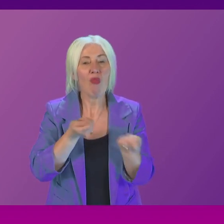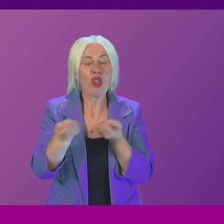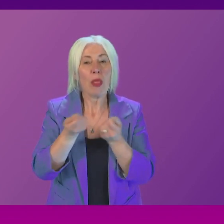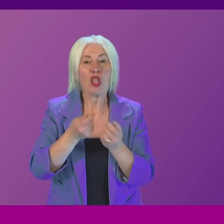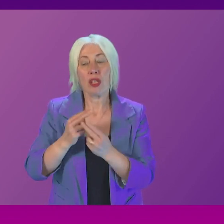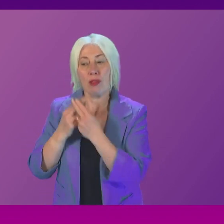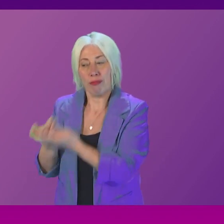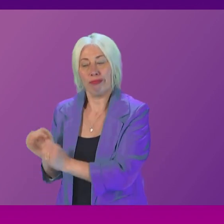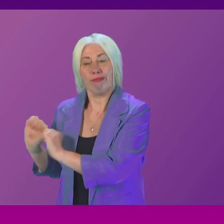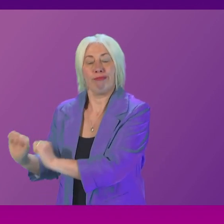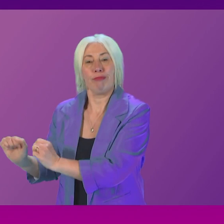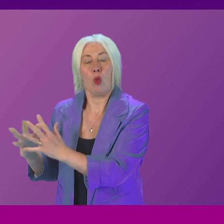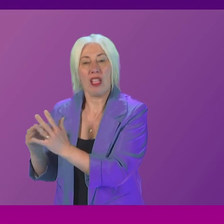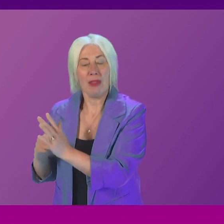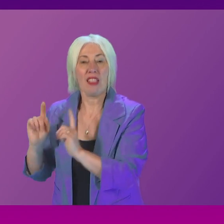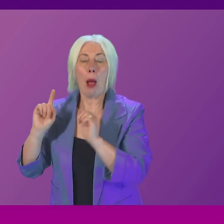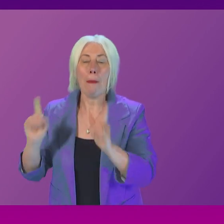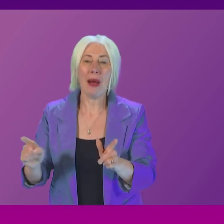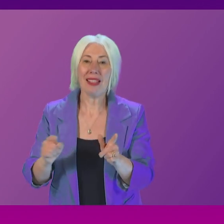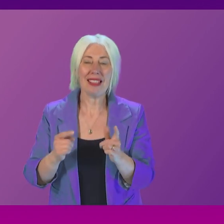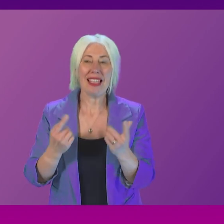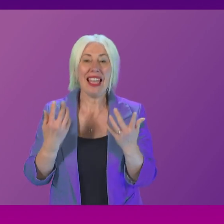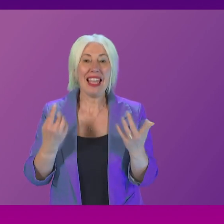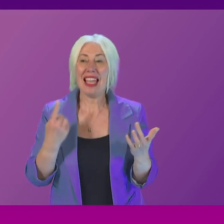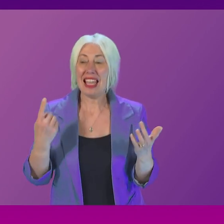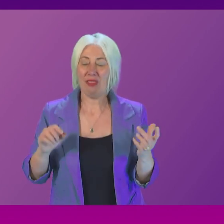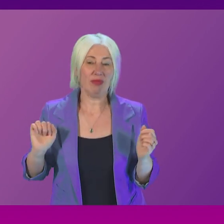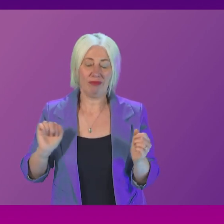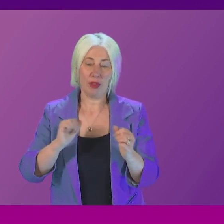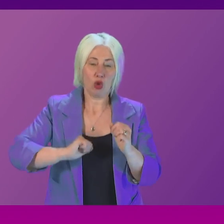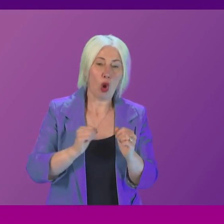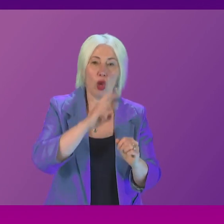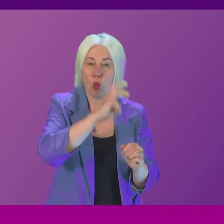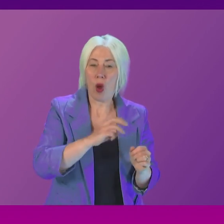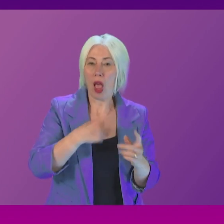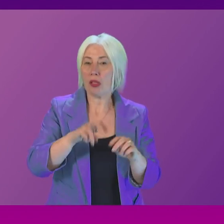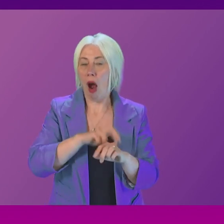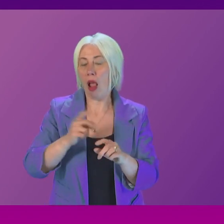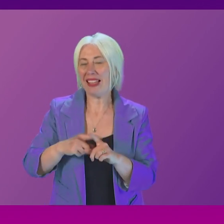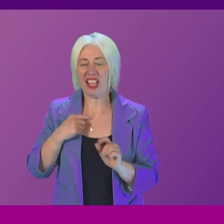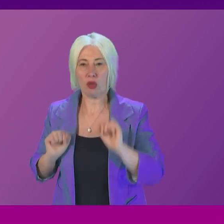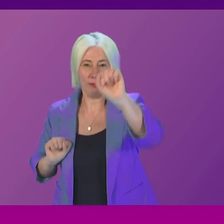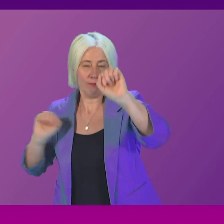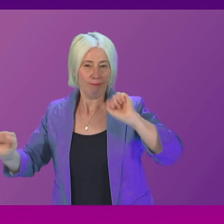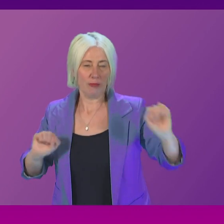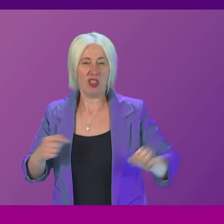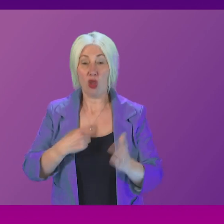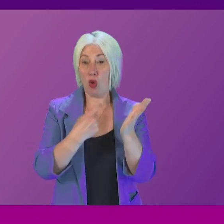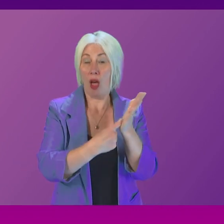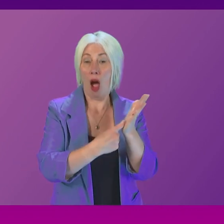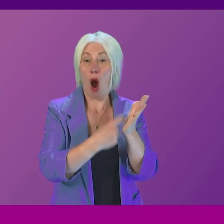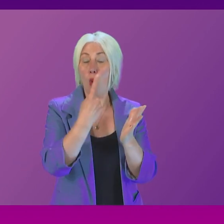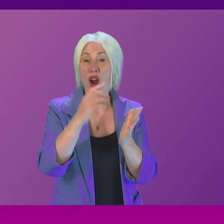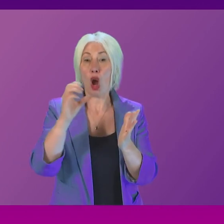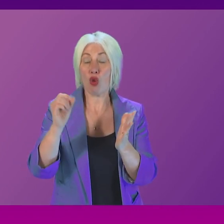but the physical deployment infrastructure is devolved to each of the nations. So on that basis, can you tell us why R100, which was a